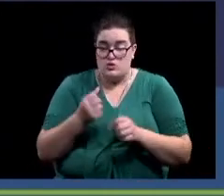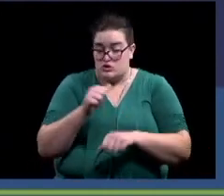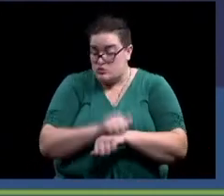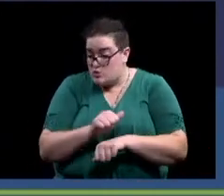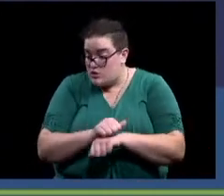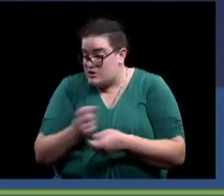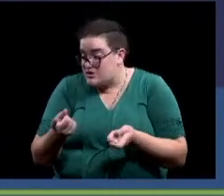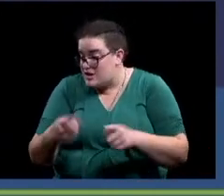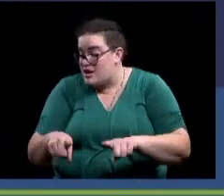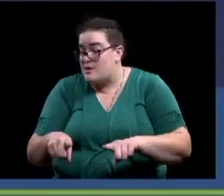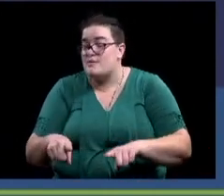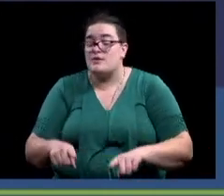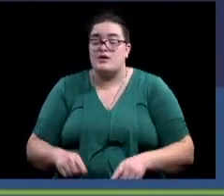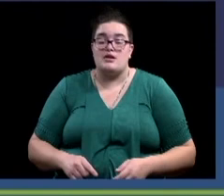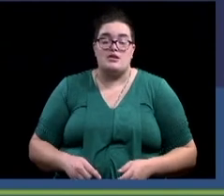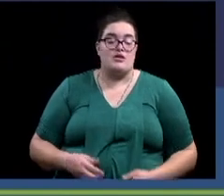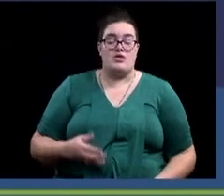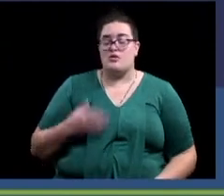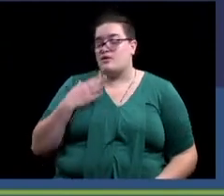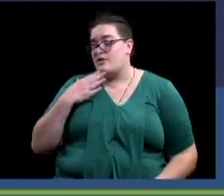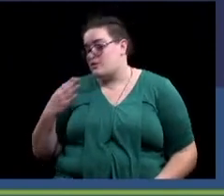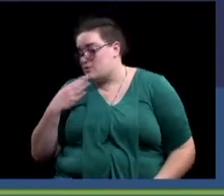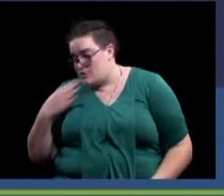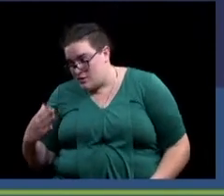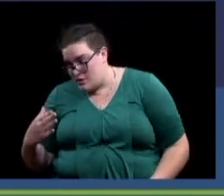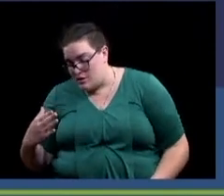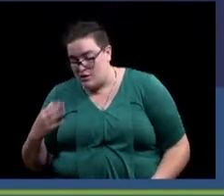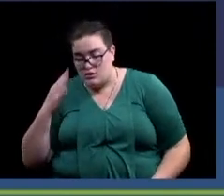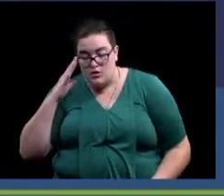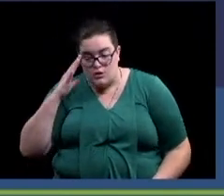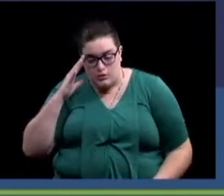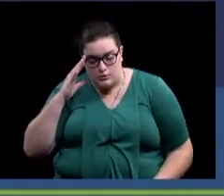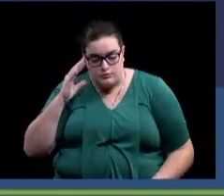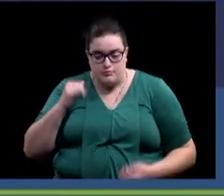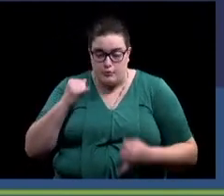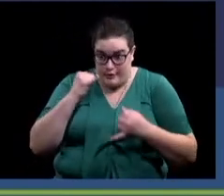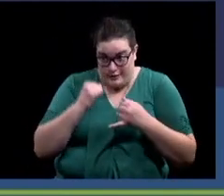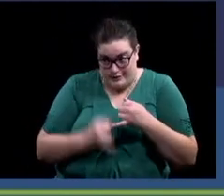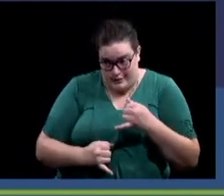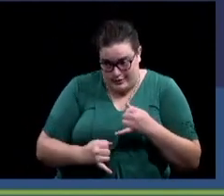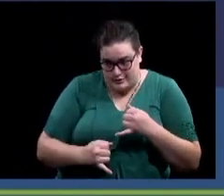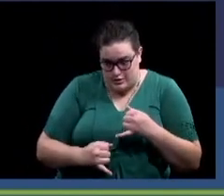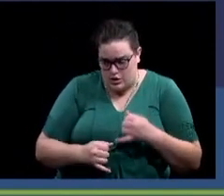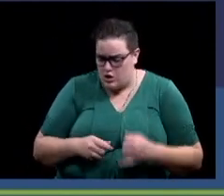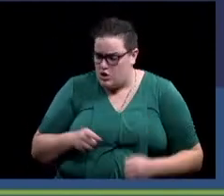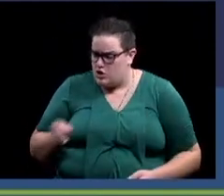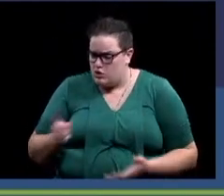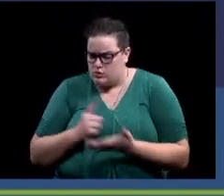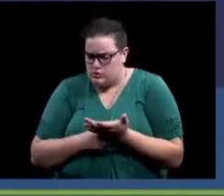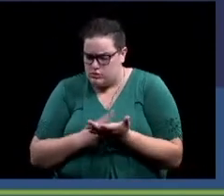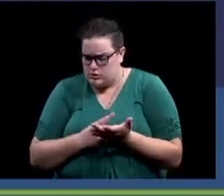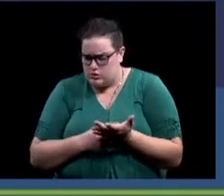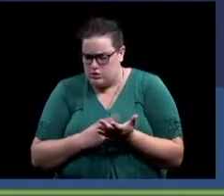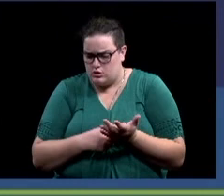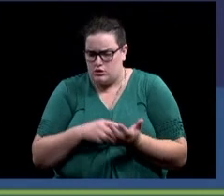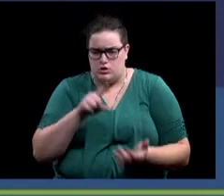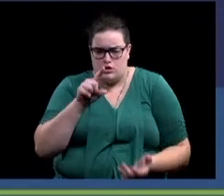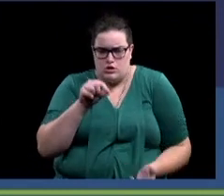only thing I will end with this is, you were talking about the 22 local recommendations that could be done and